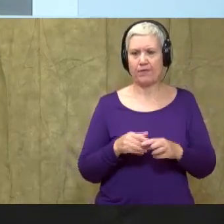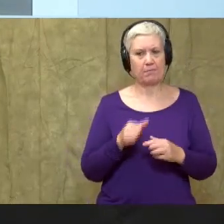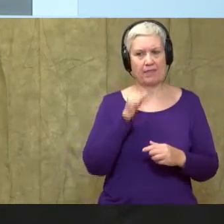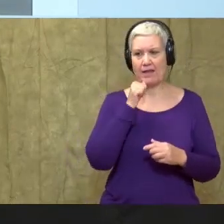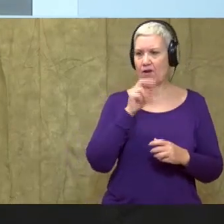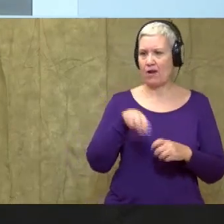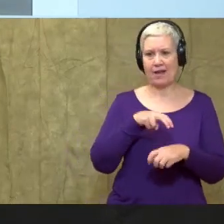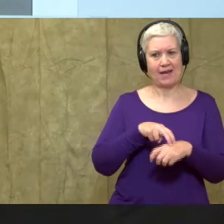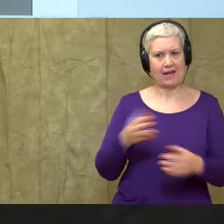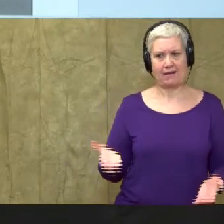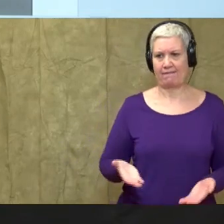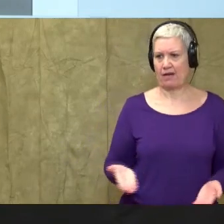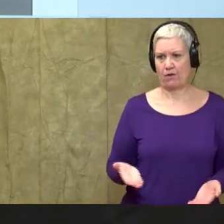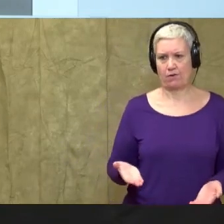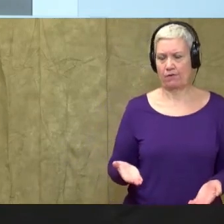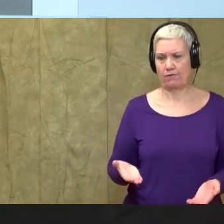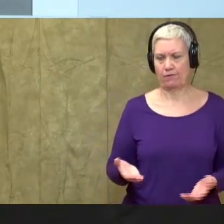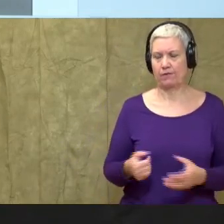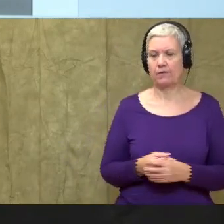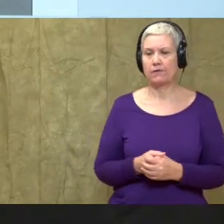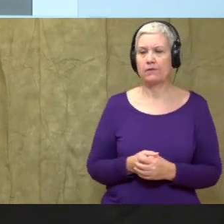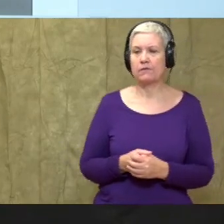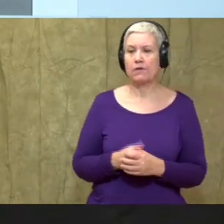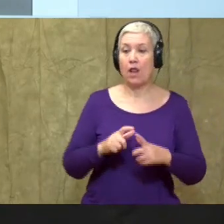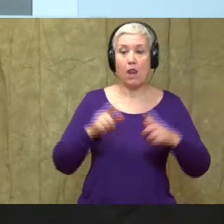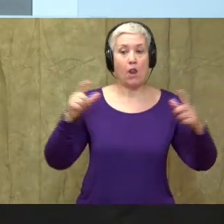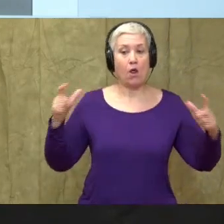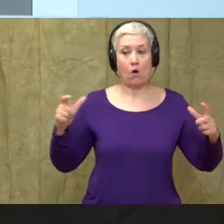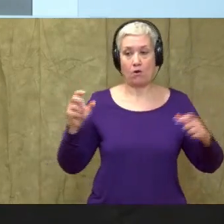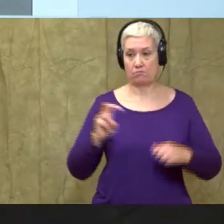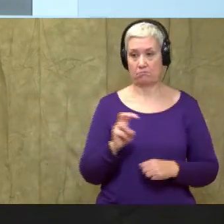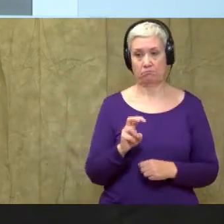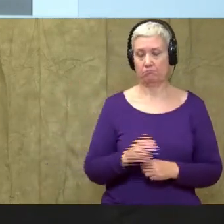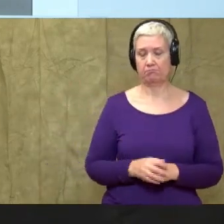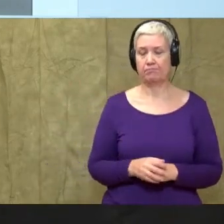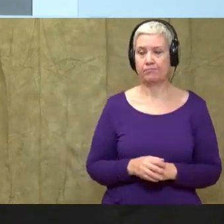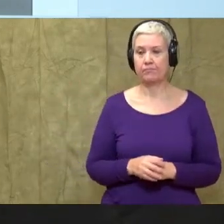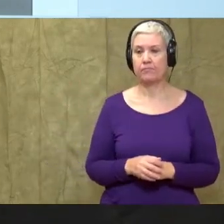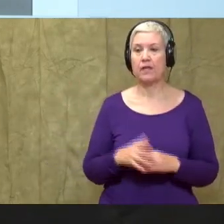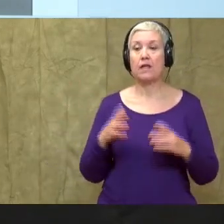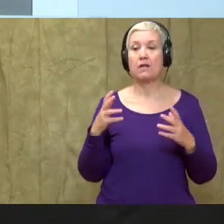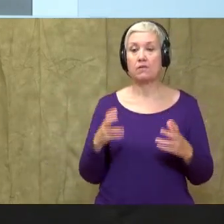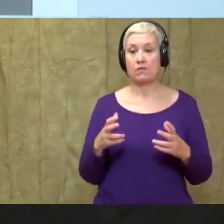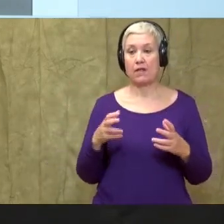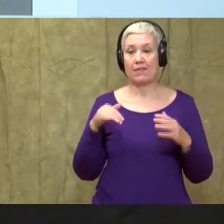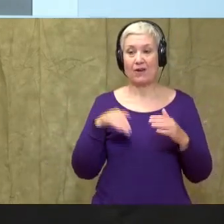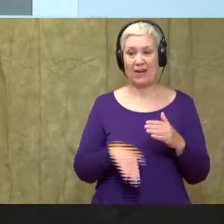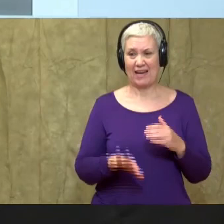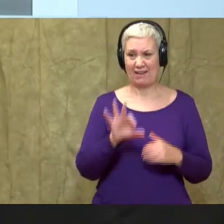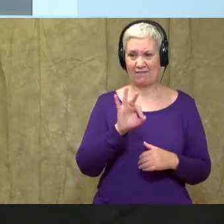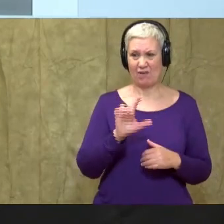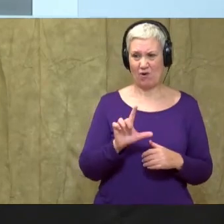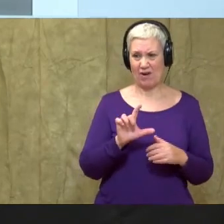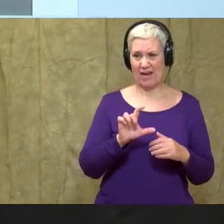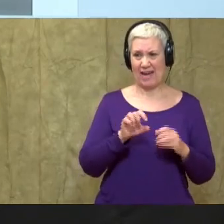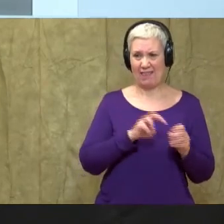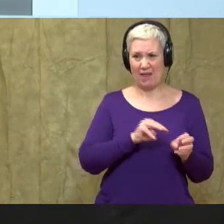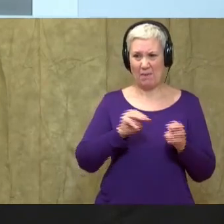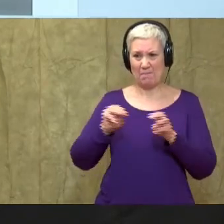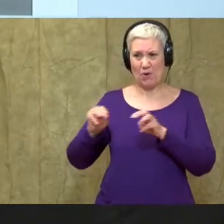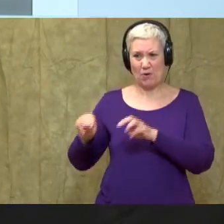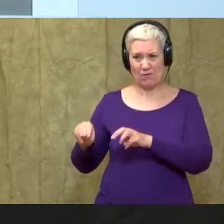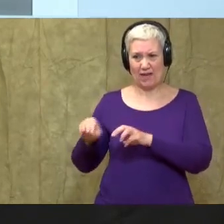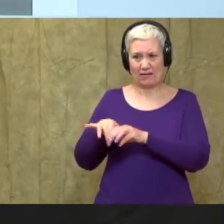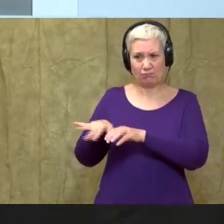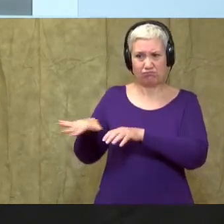our country. So that's kind of interesting that they're here they were in Florida and they're spreading. And I don't know if you watch